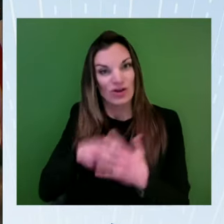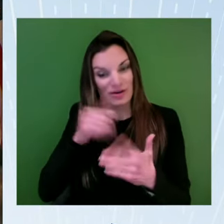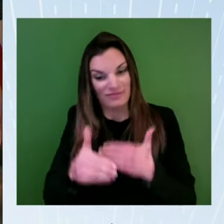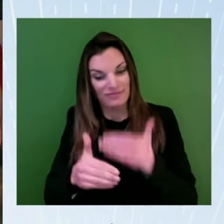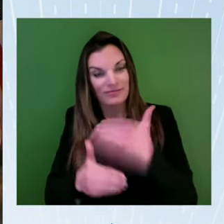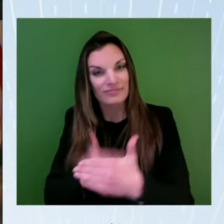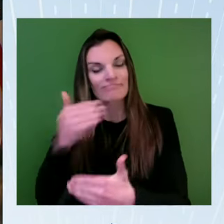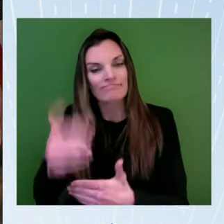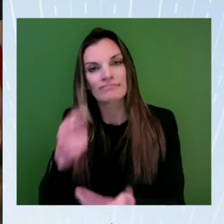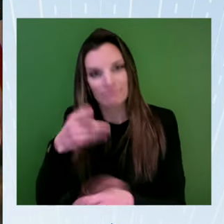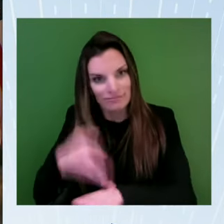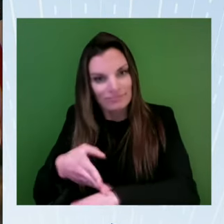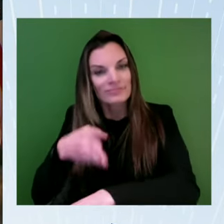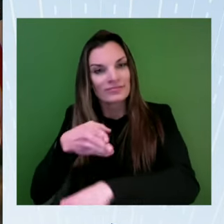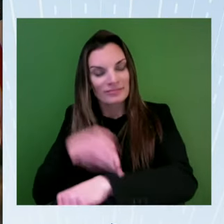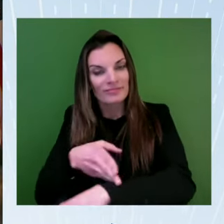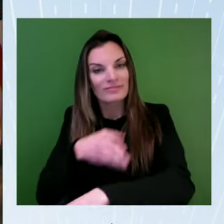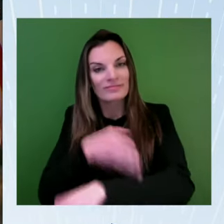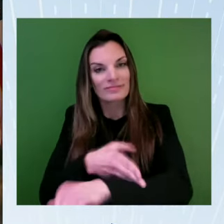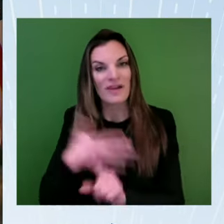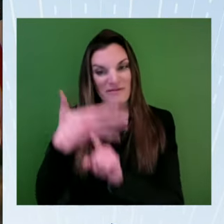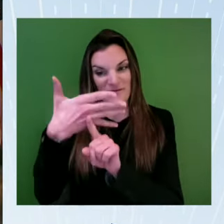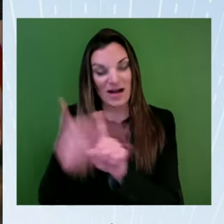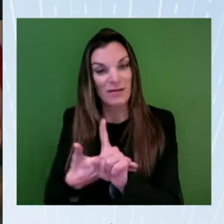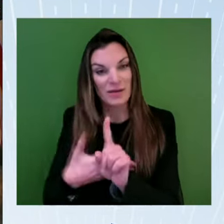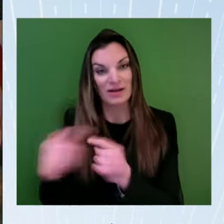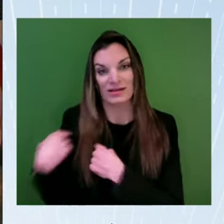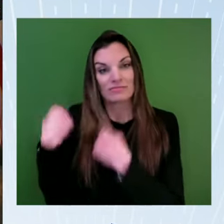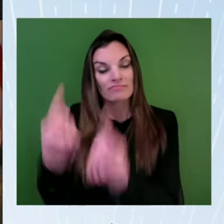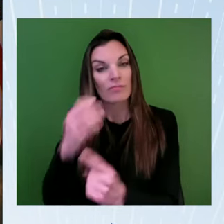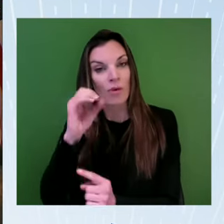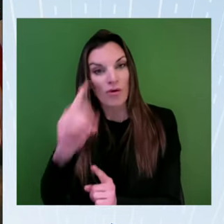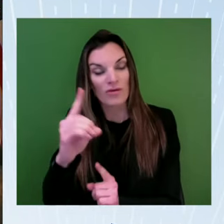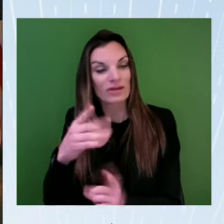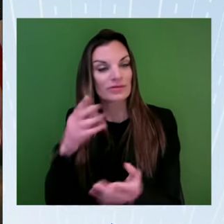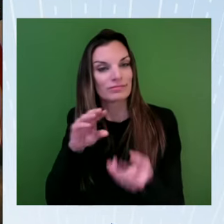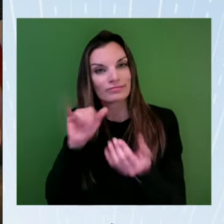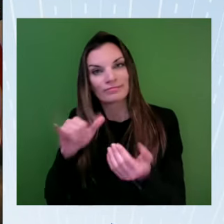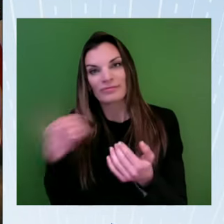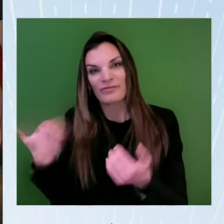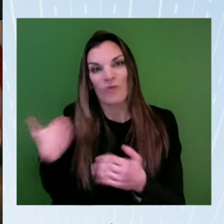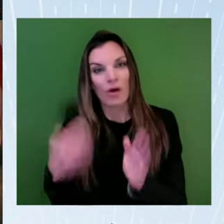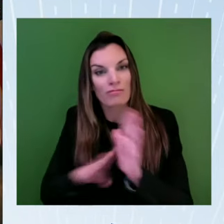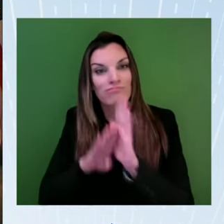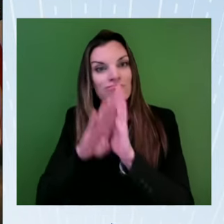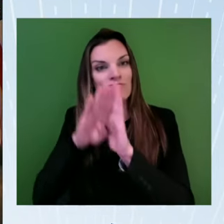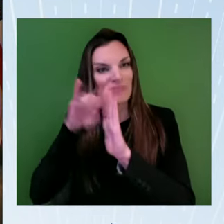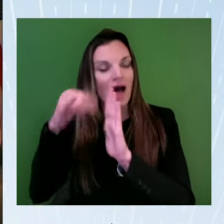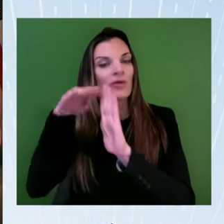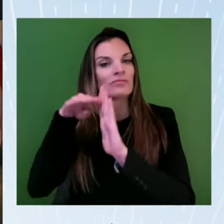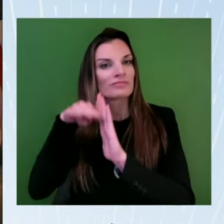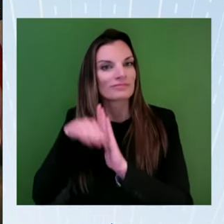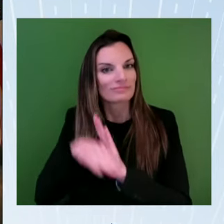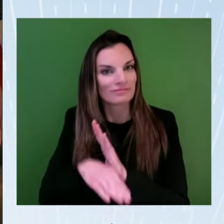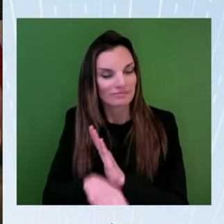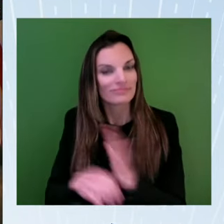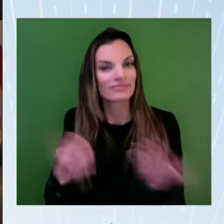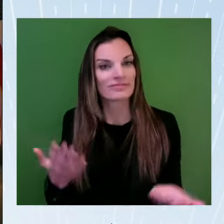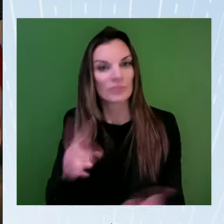five straight months where overdose numbers have decreased. It's 2.5%